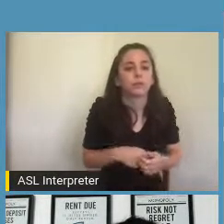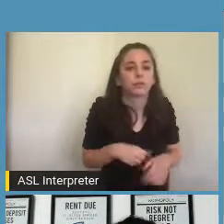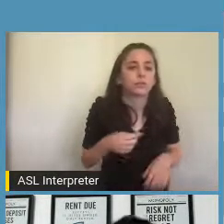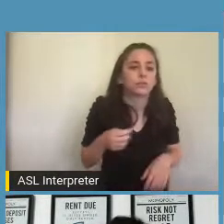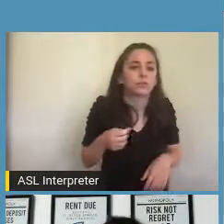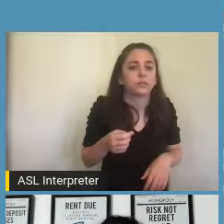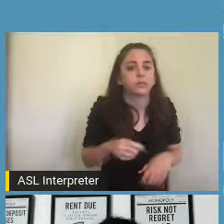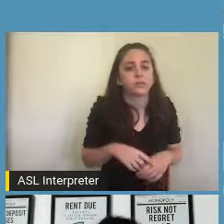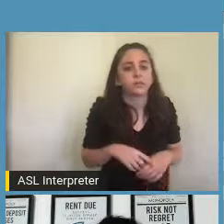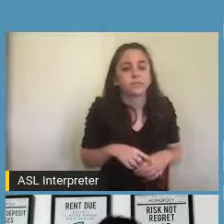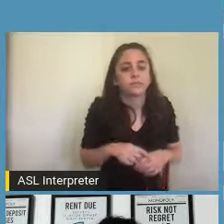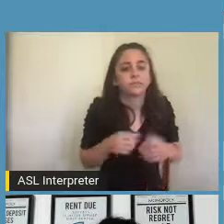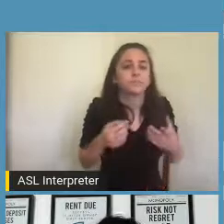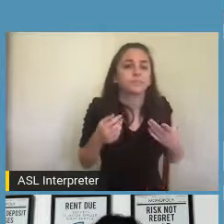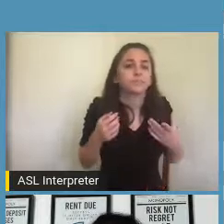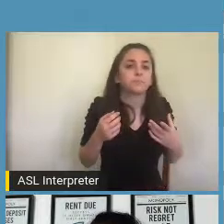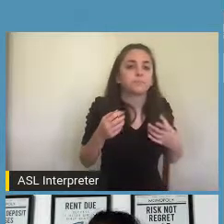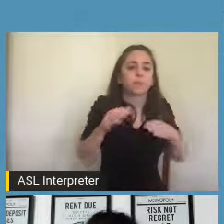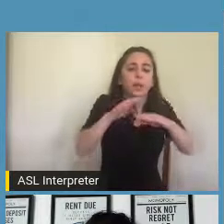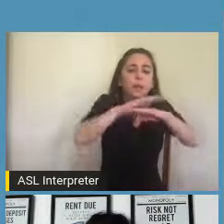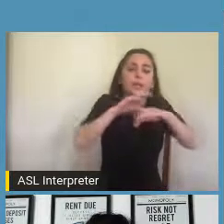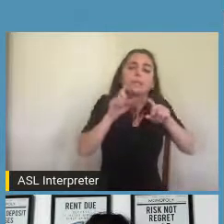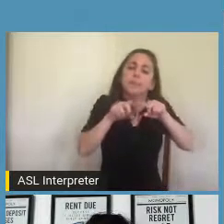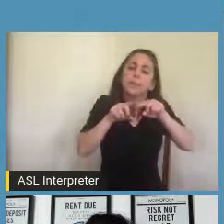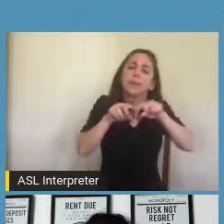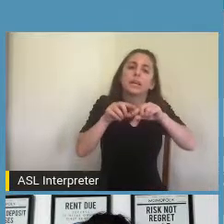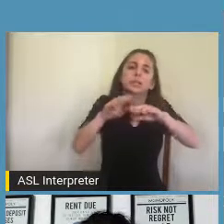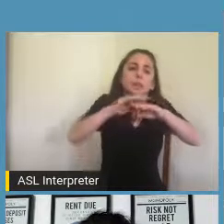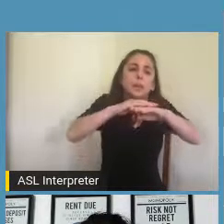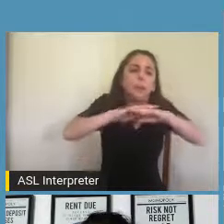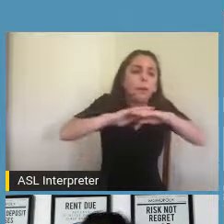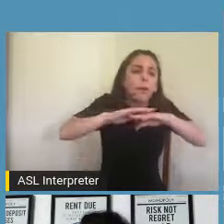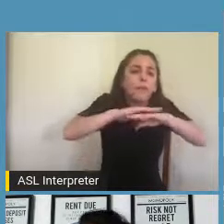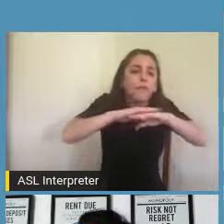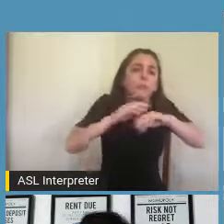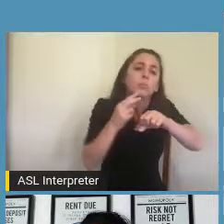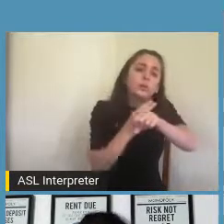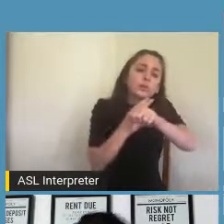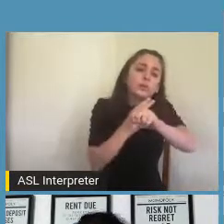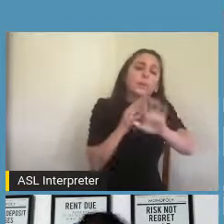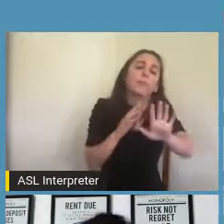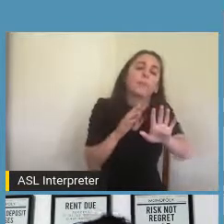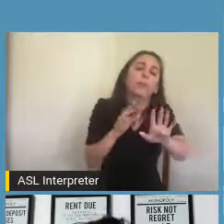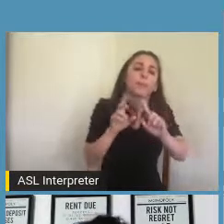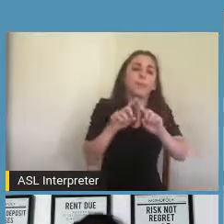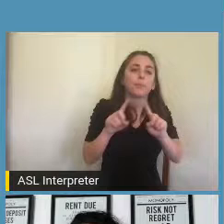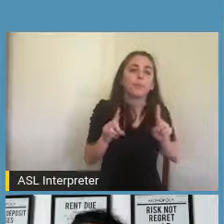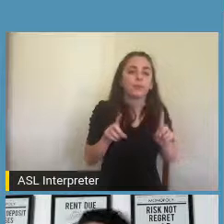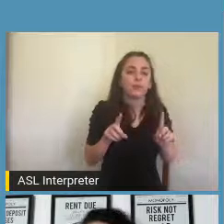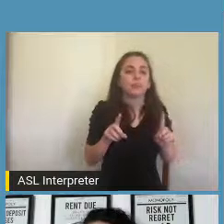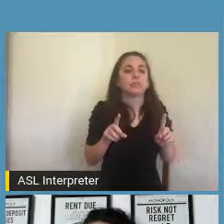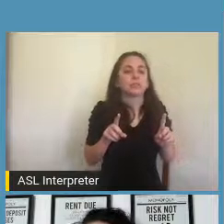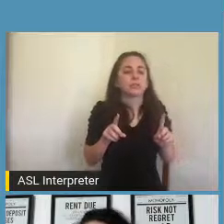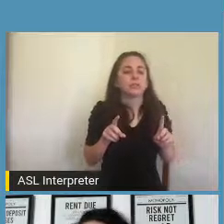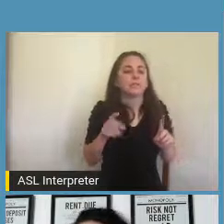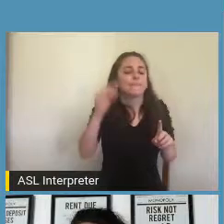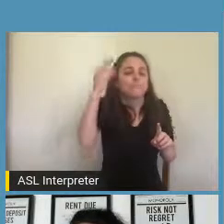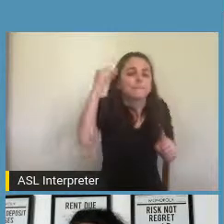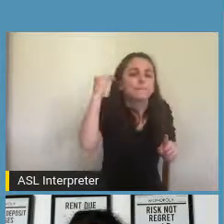particular video based on the platform that you're at. But I would definitely say when it comes to distribution, you should always be thinking